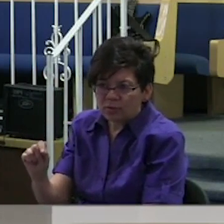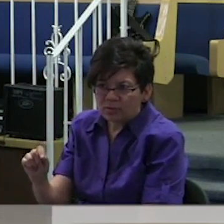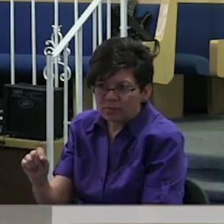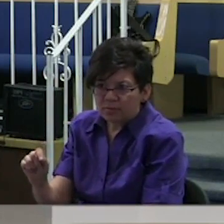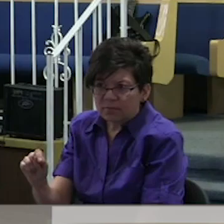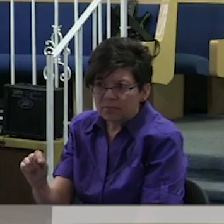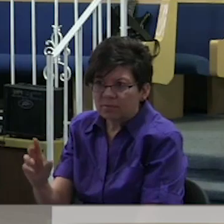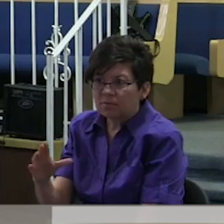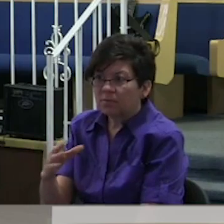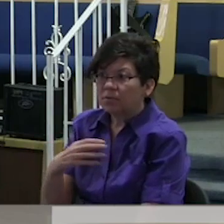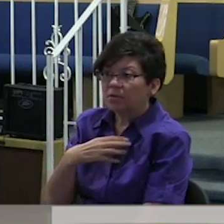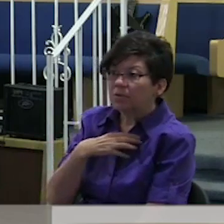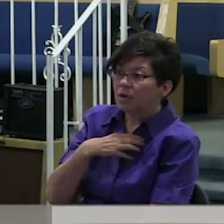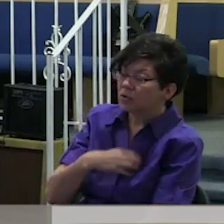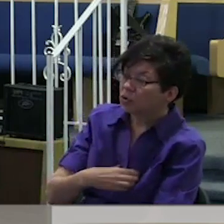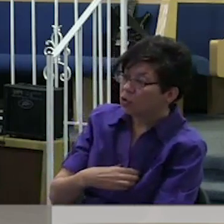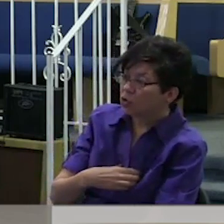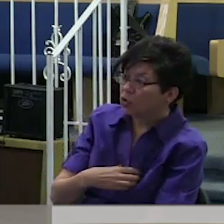Hunger.